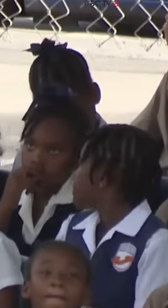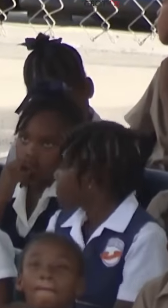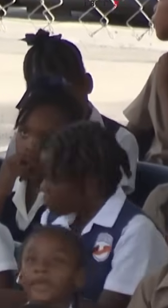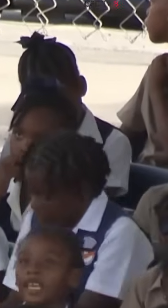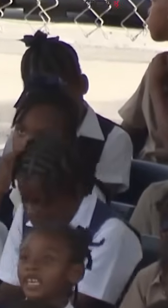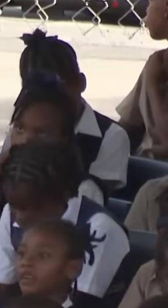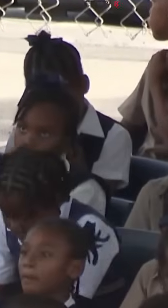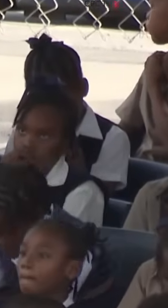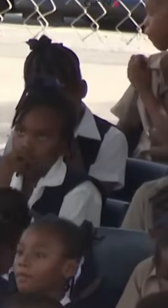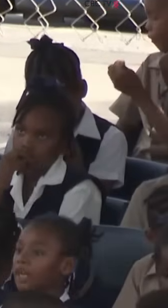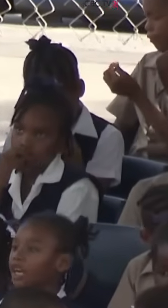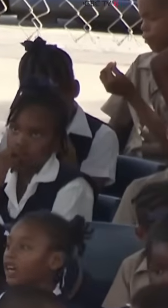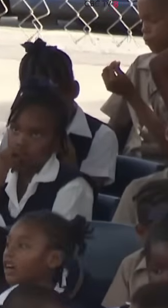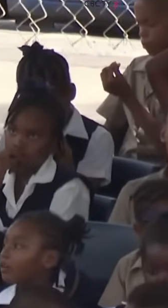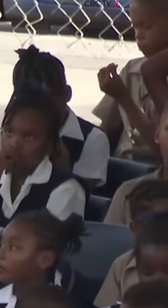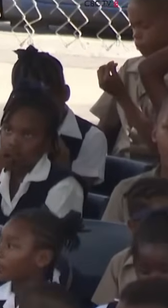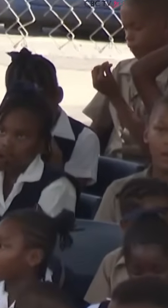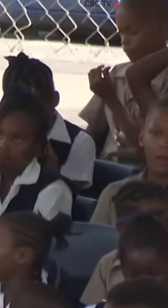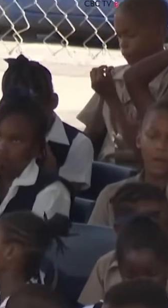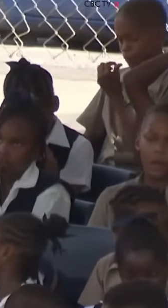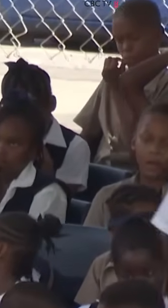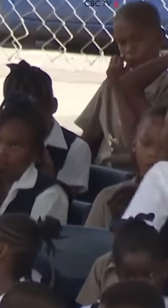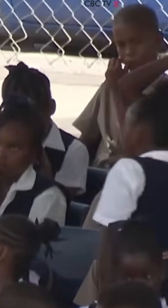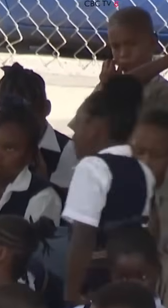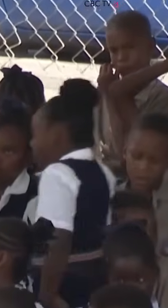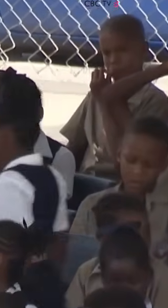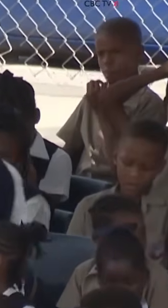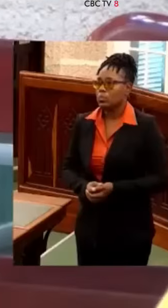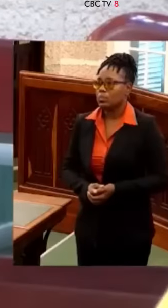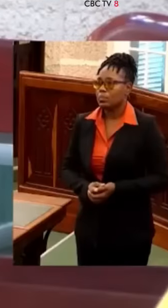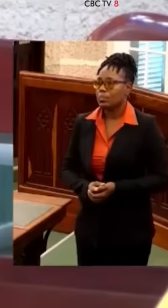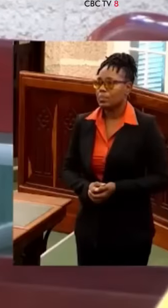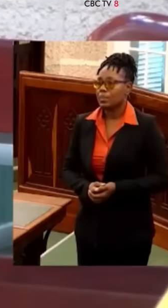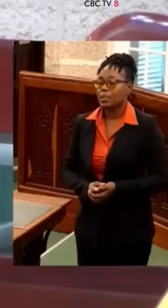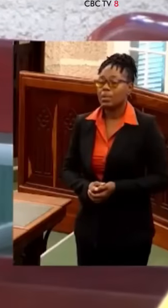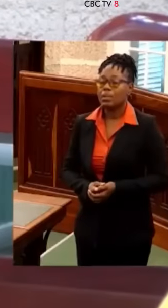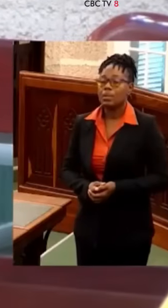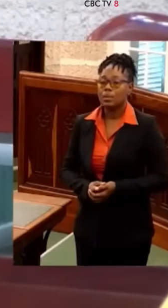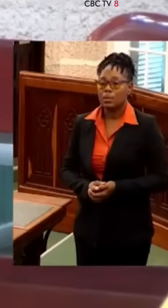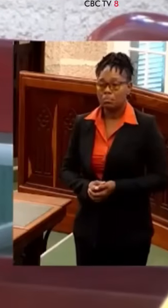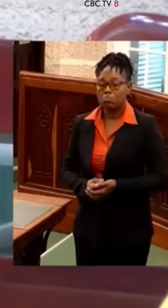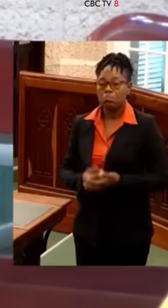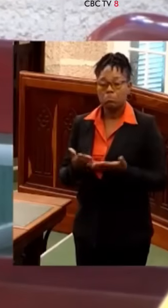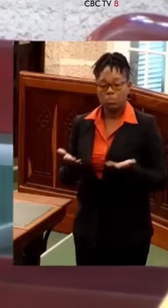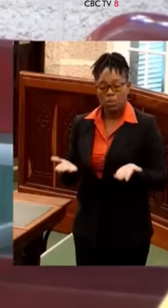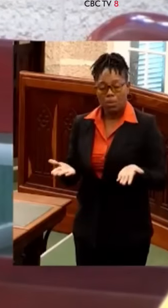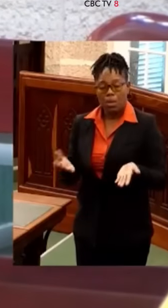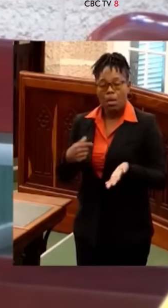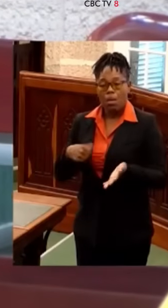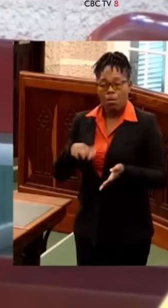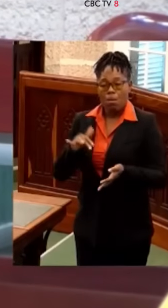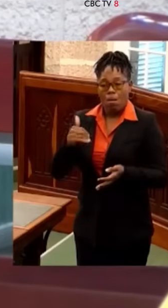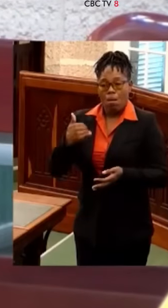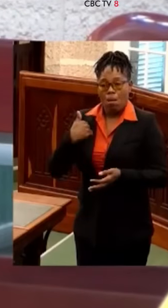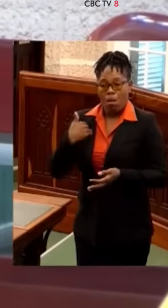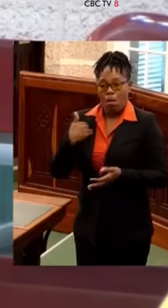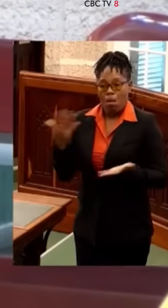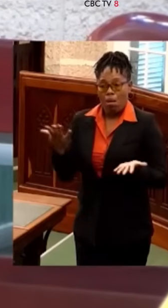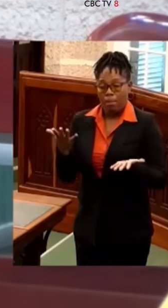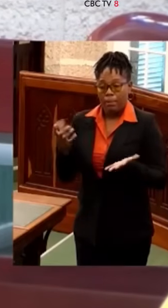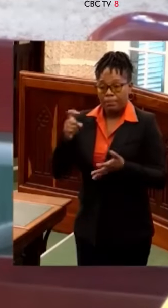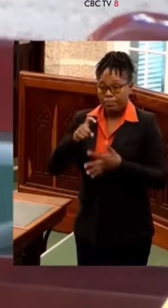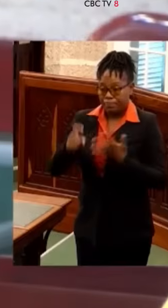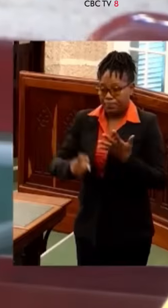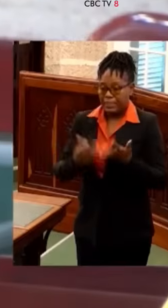furniture to meet the needs of the 3-year-olds. We will have, as necessary,